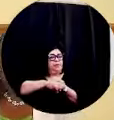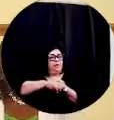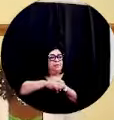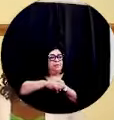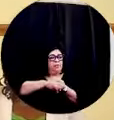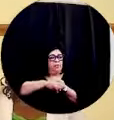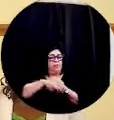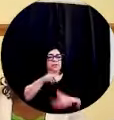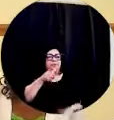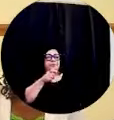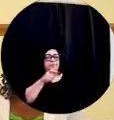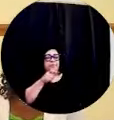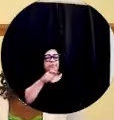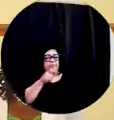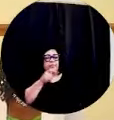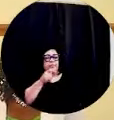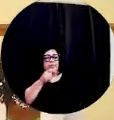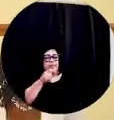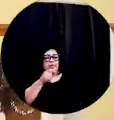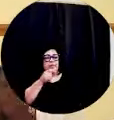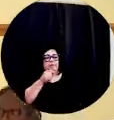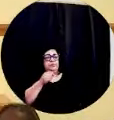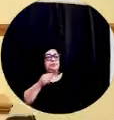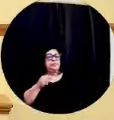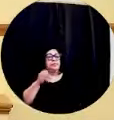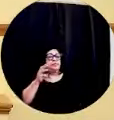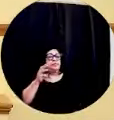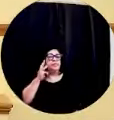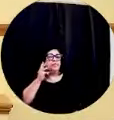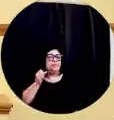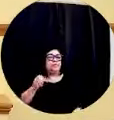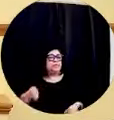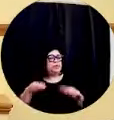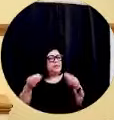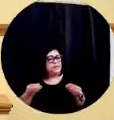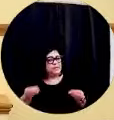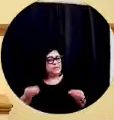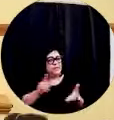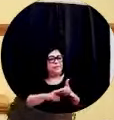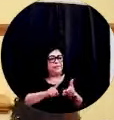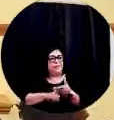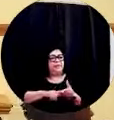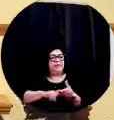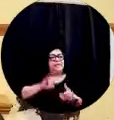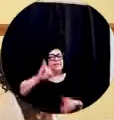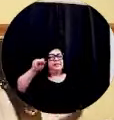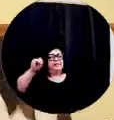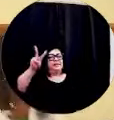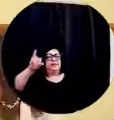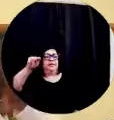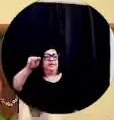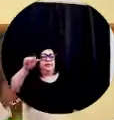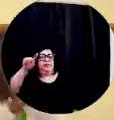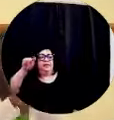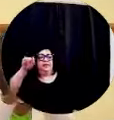who extended this invitation. It's all right. Go ahead. Give your pastor and your first lady some more.